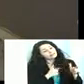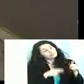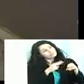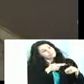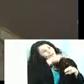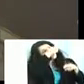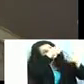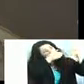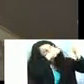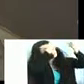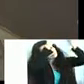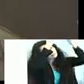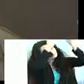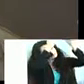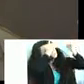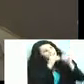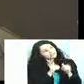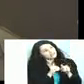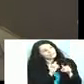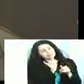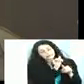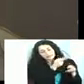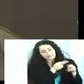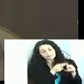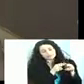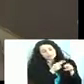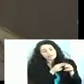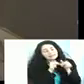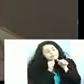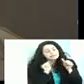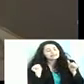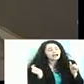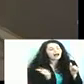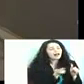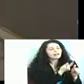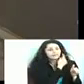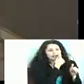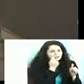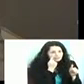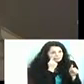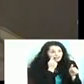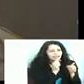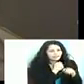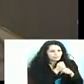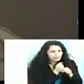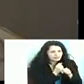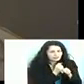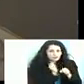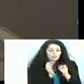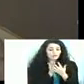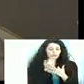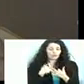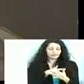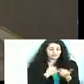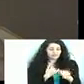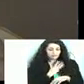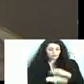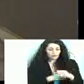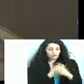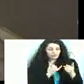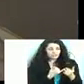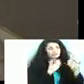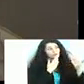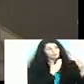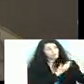name that is blessed in our lives and made manifest through us in this world this day. Thank